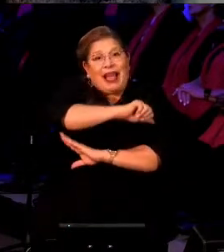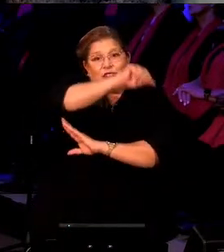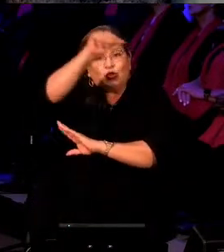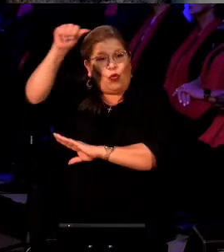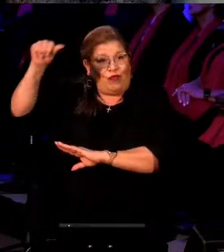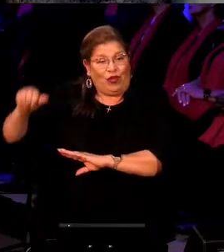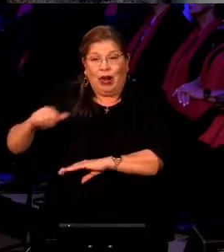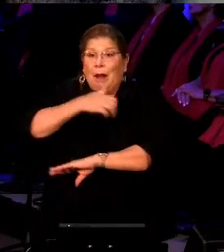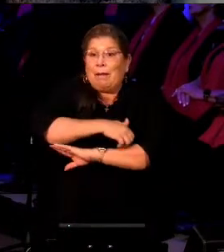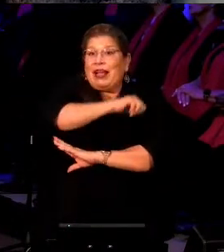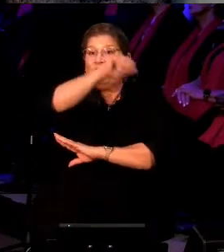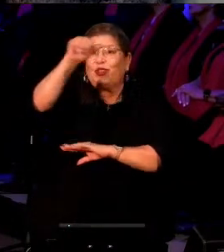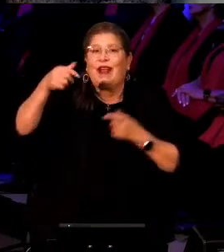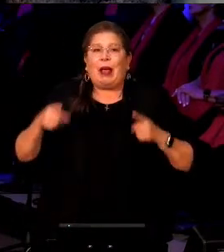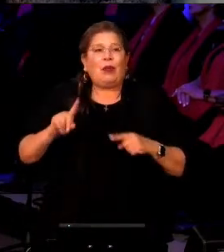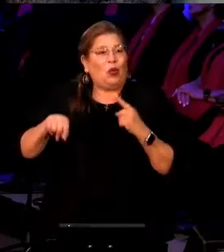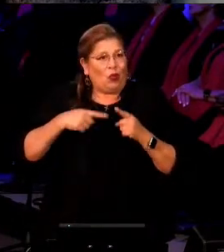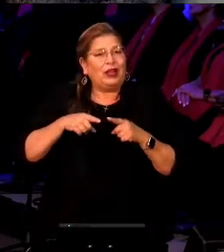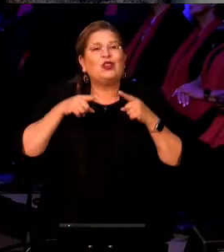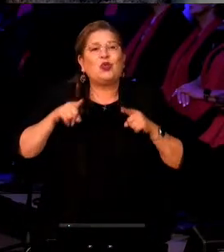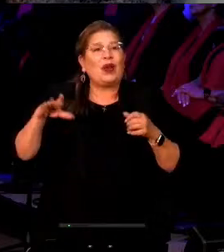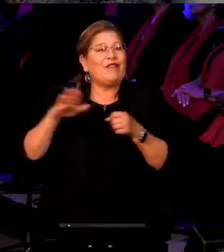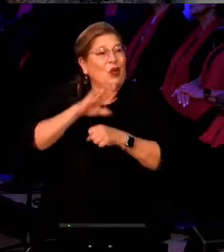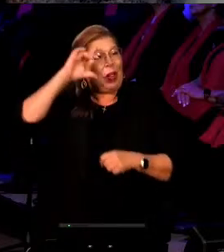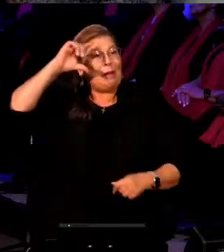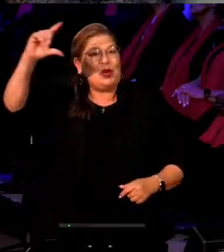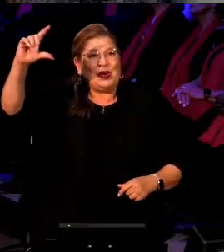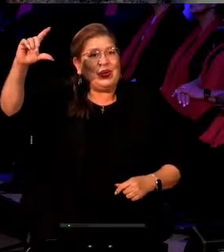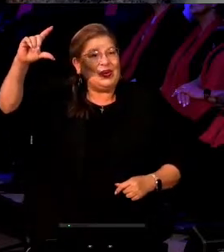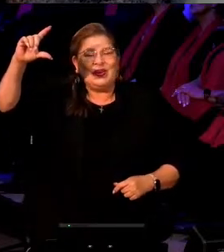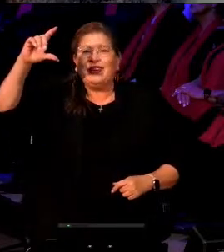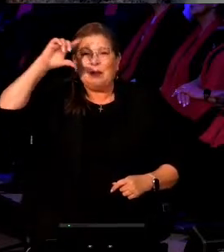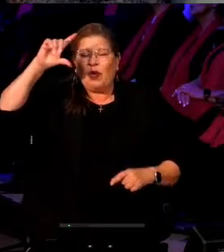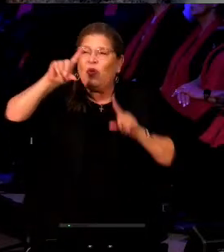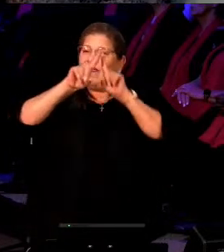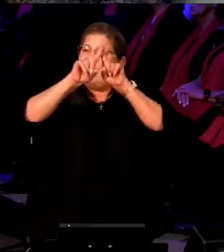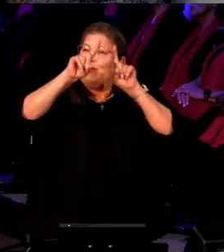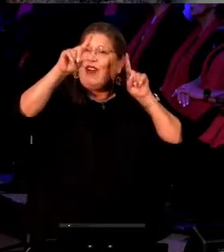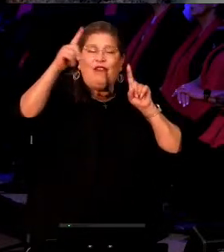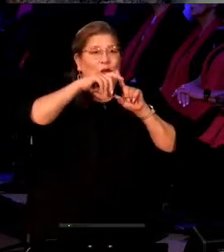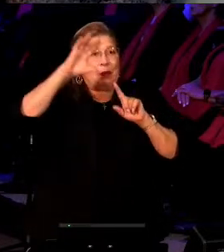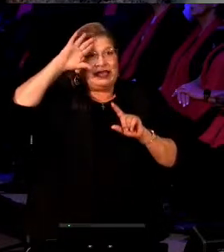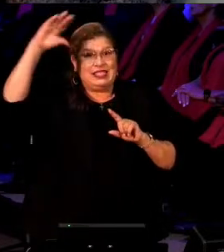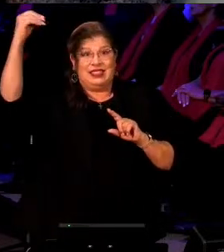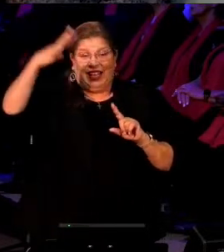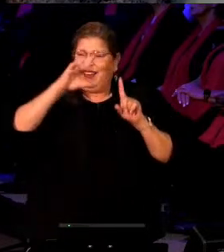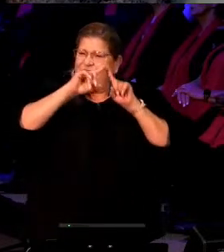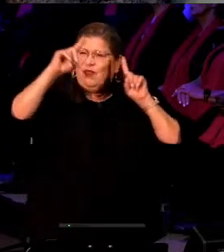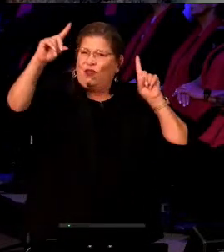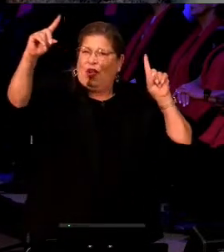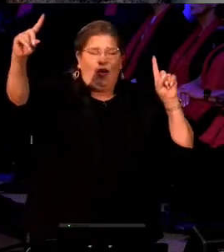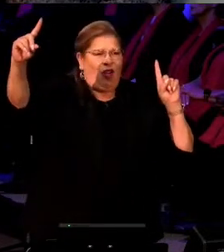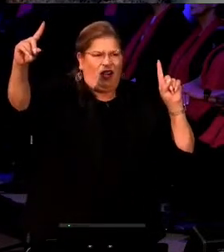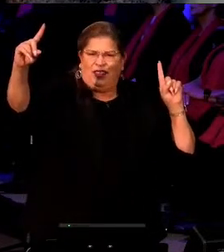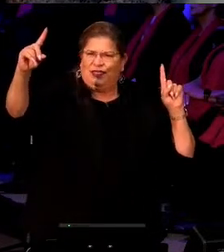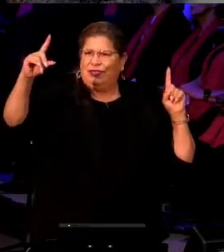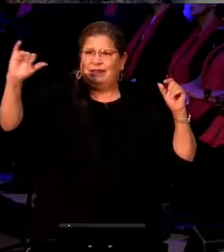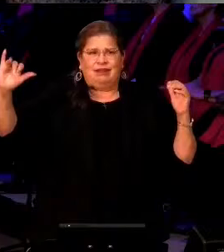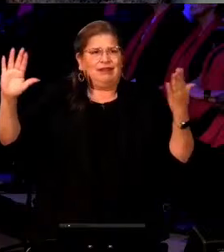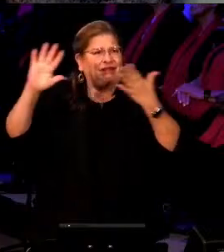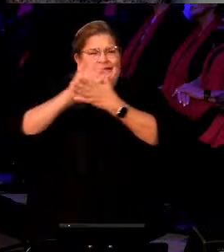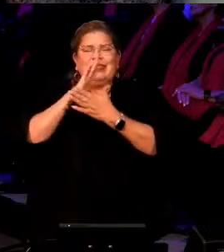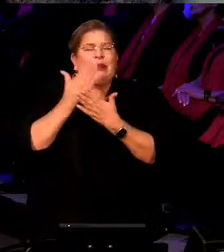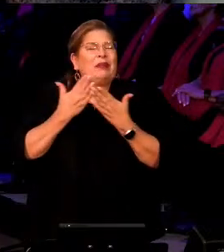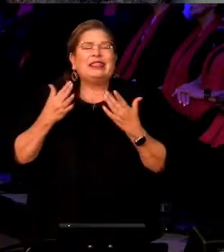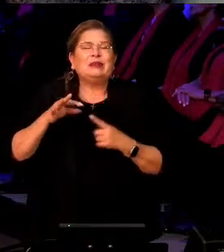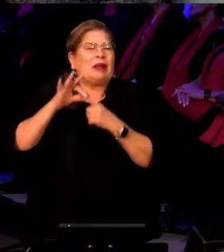is held in the full moon. When the moon is farthest away from the sun, something special is happening here.